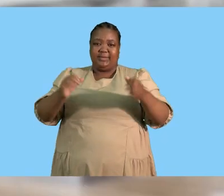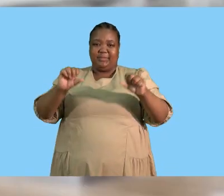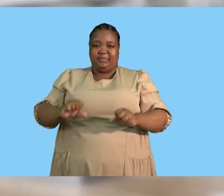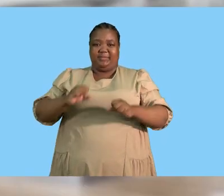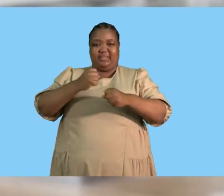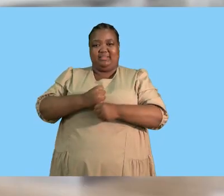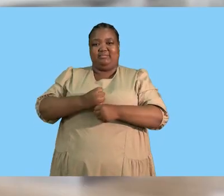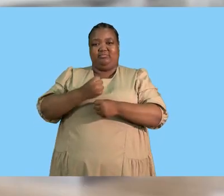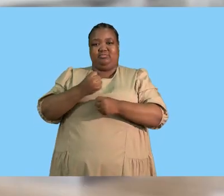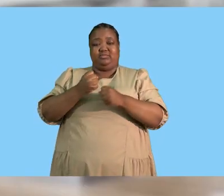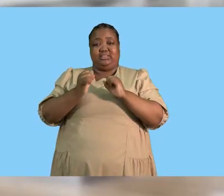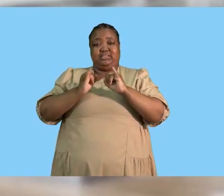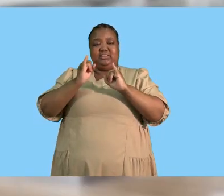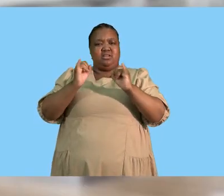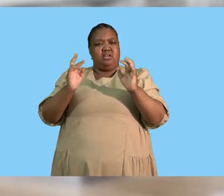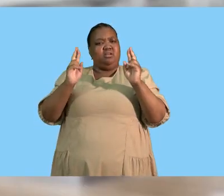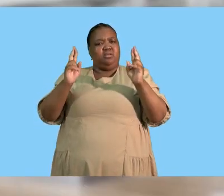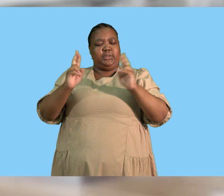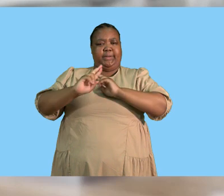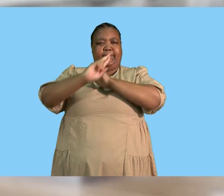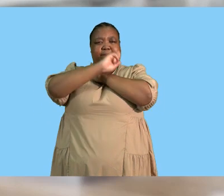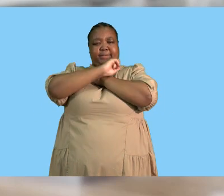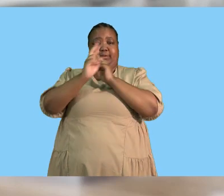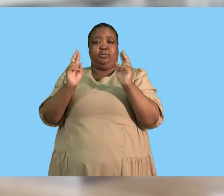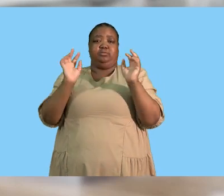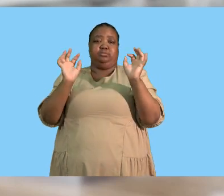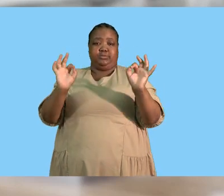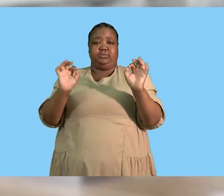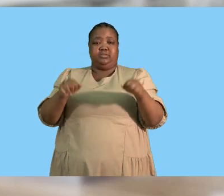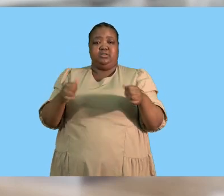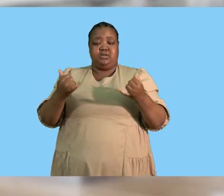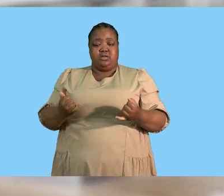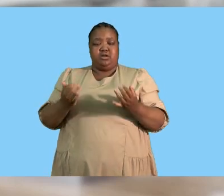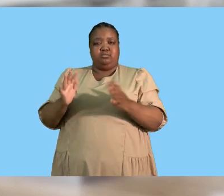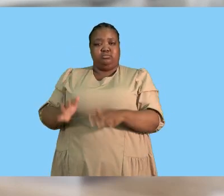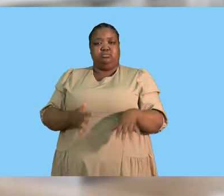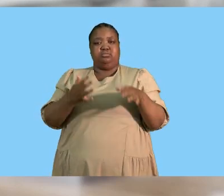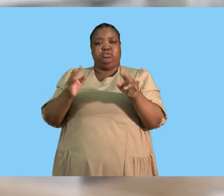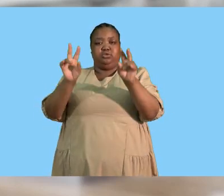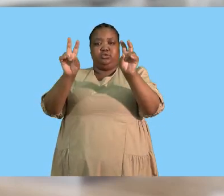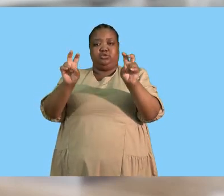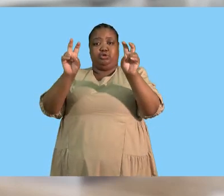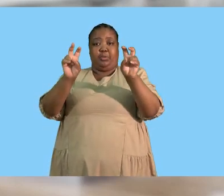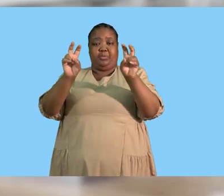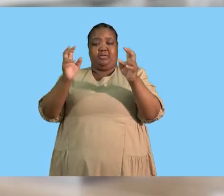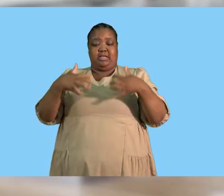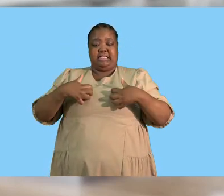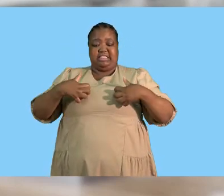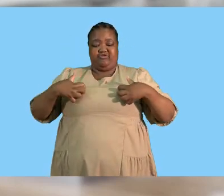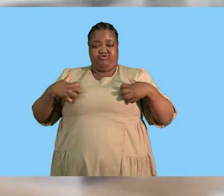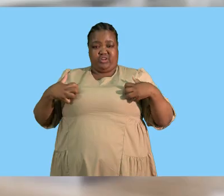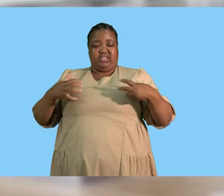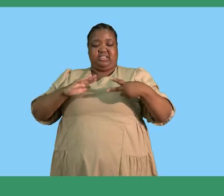Welcome back, grade 11s. I hope you are well rested and ready to tackle on the next topic, which is your stress,